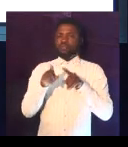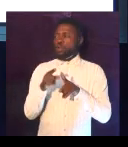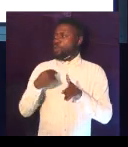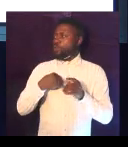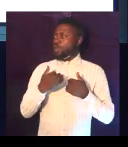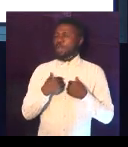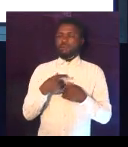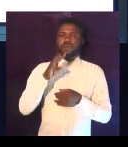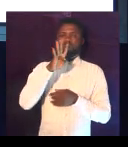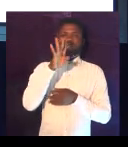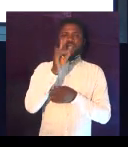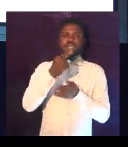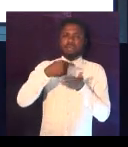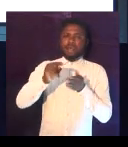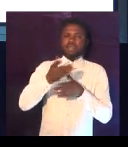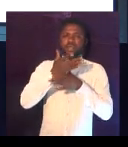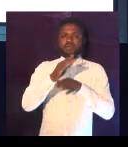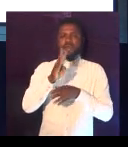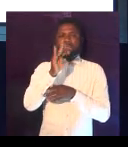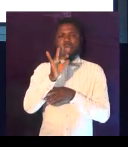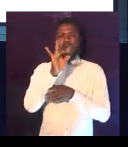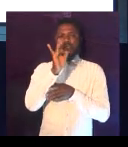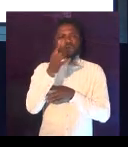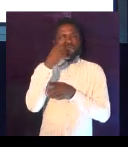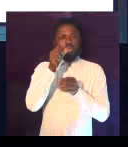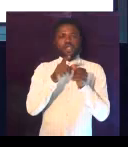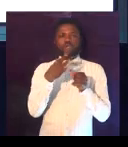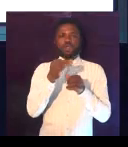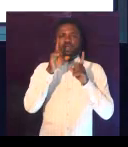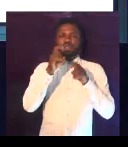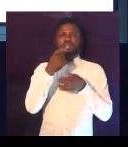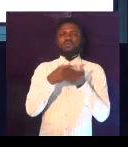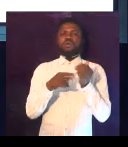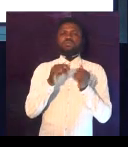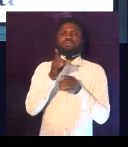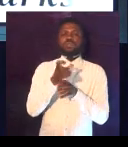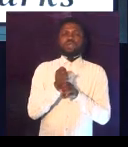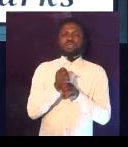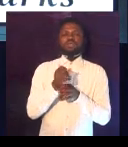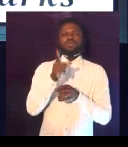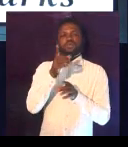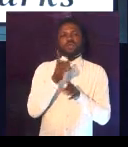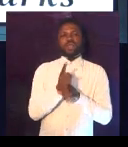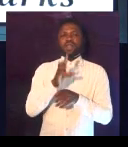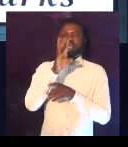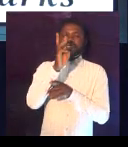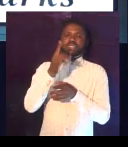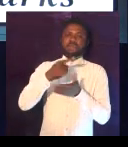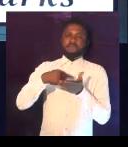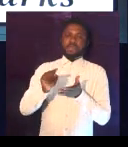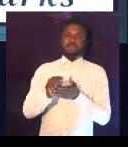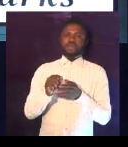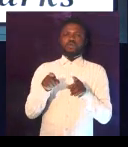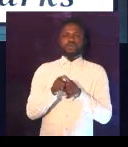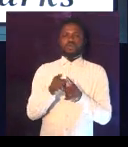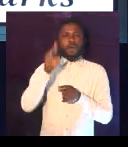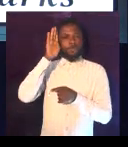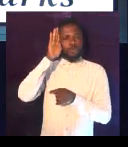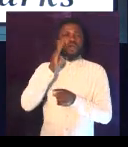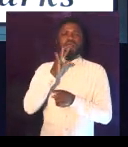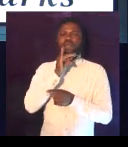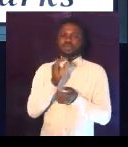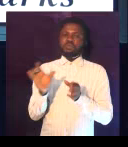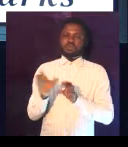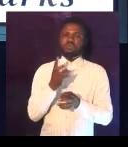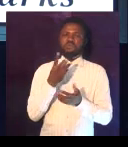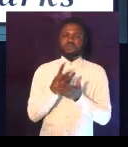8 tests. So we have 48 marks. Divide it into 8 for each of the tests. What do you get? You get 6 marks. So